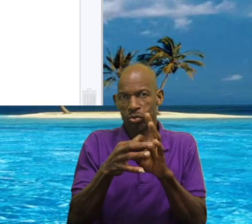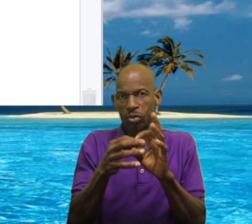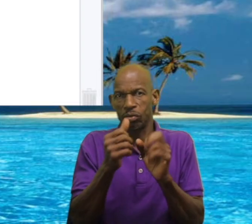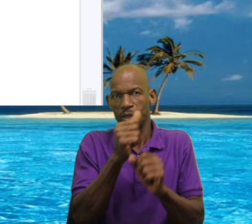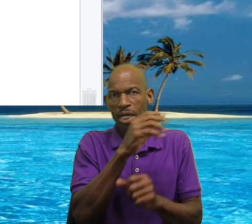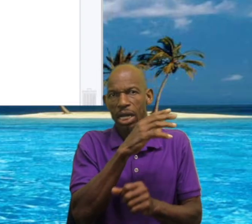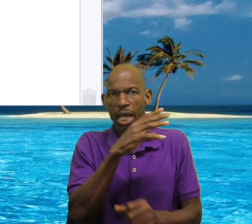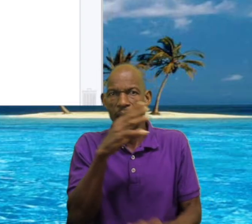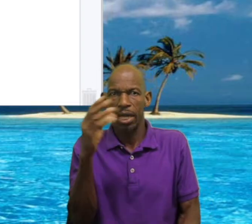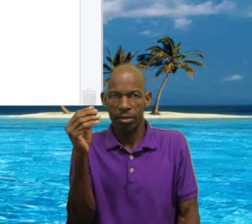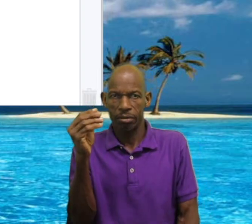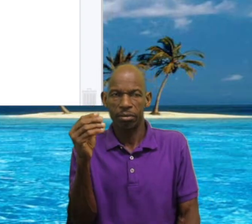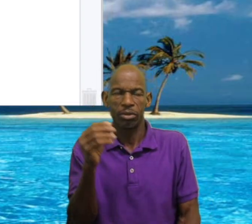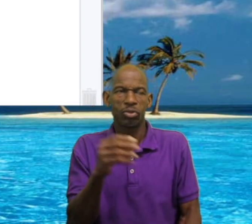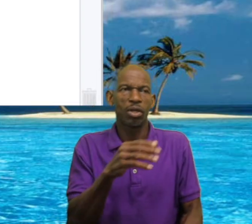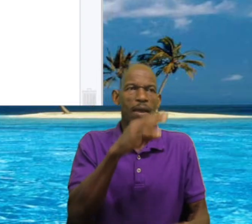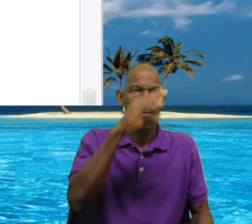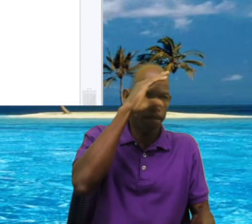say boy